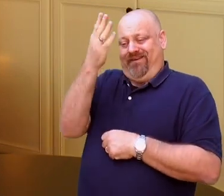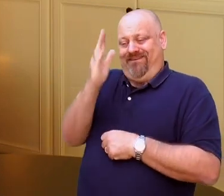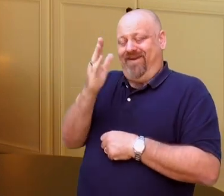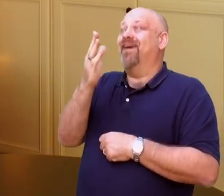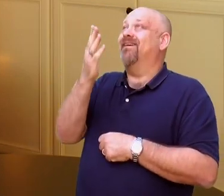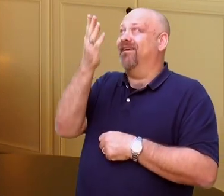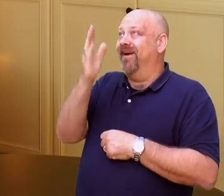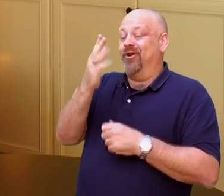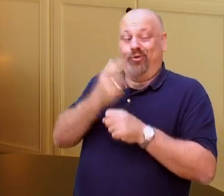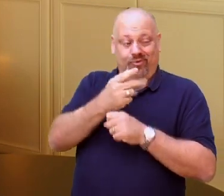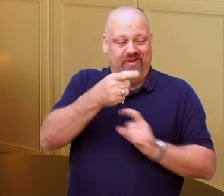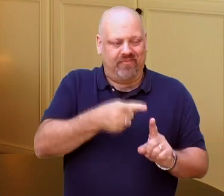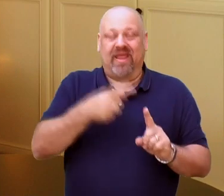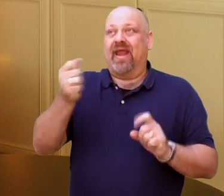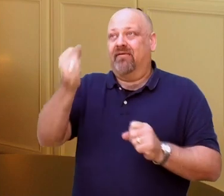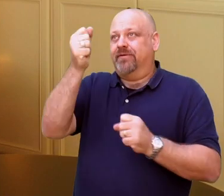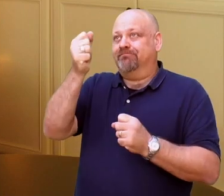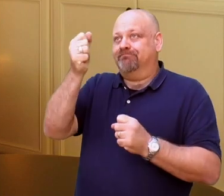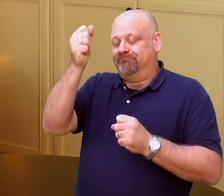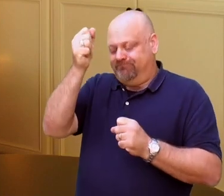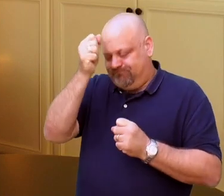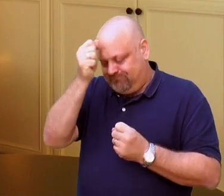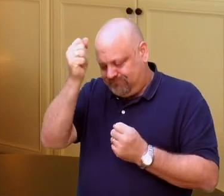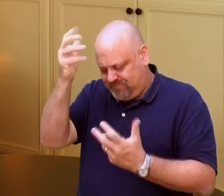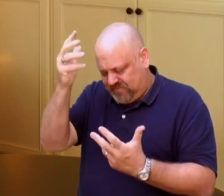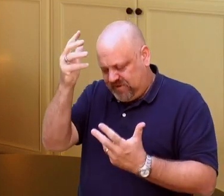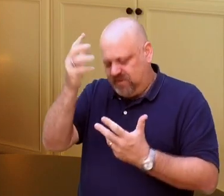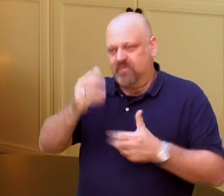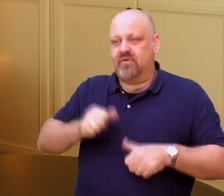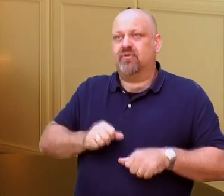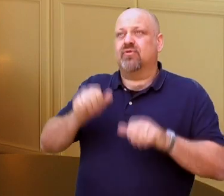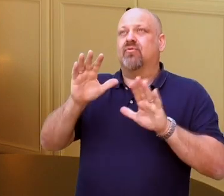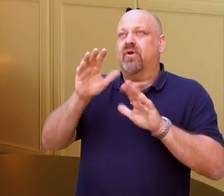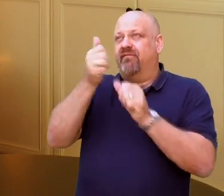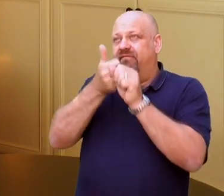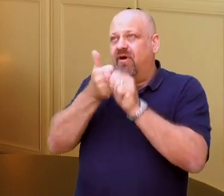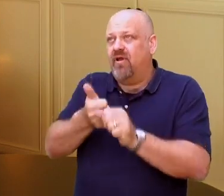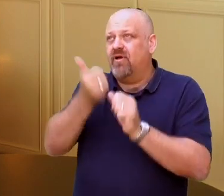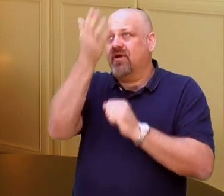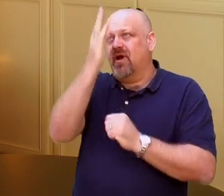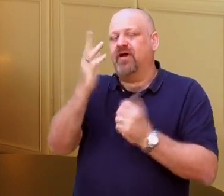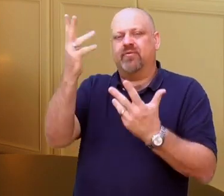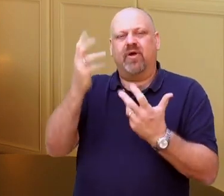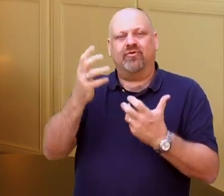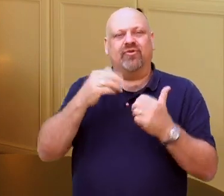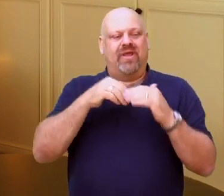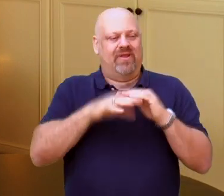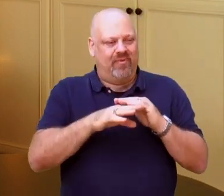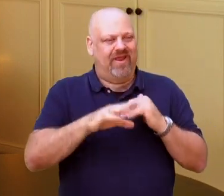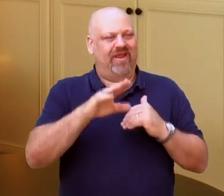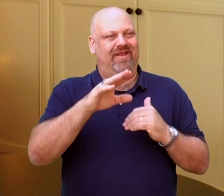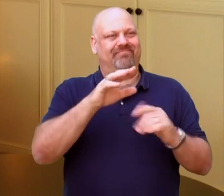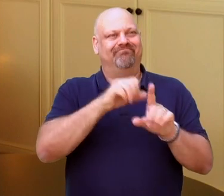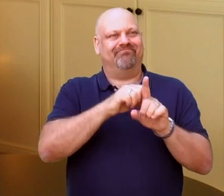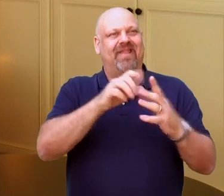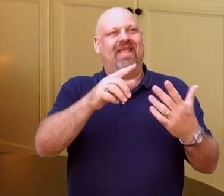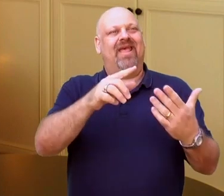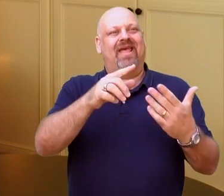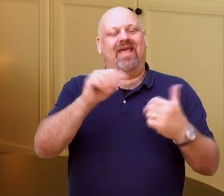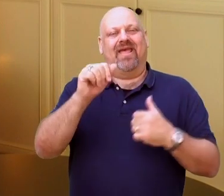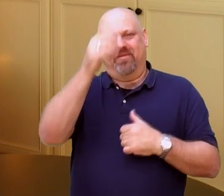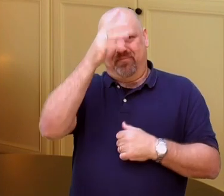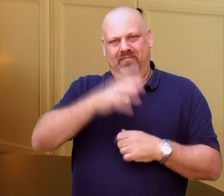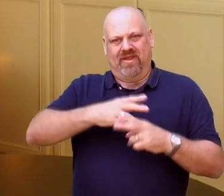submit and surrender to God's will. So the Lord spoke to a man named Ananias, who didn't want to have anything to do with the